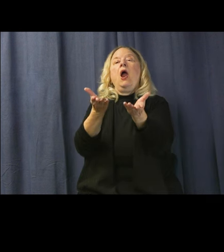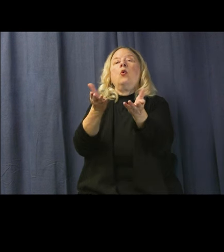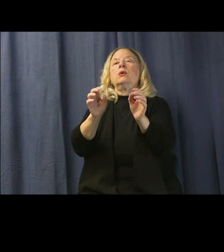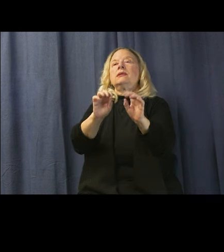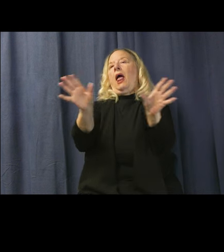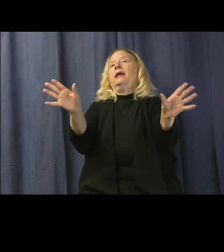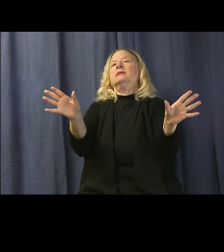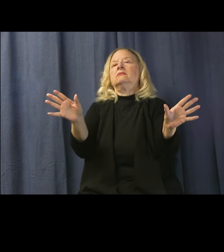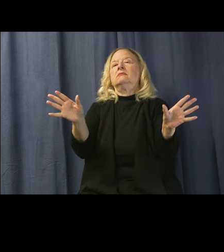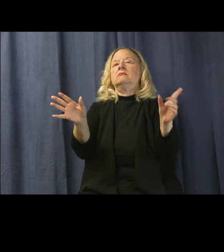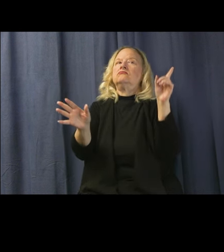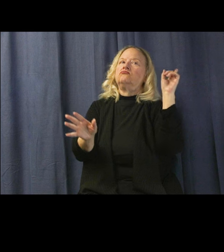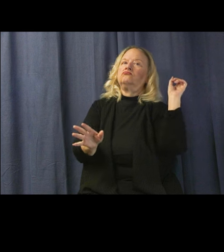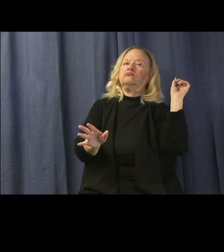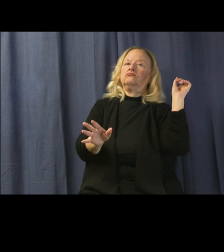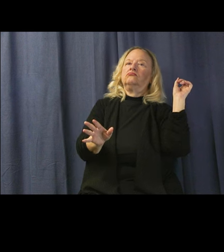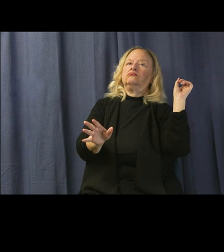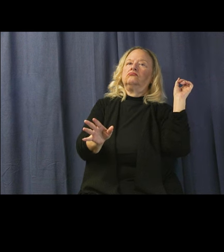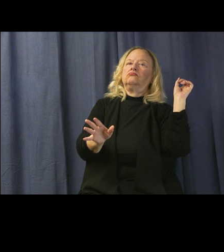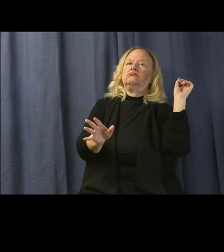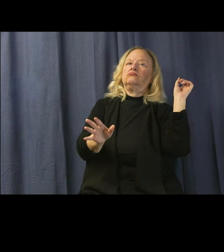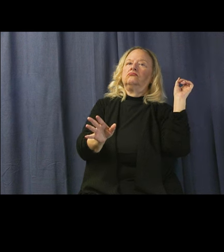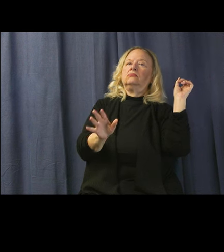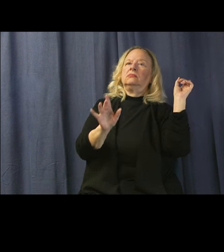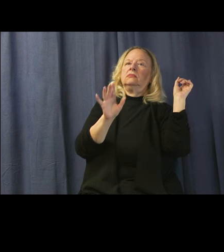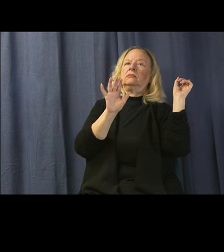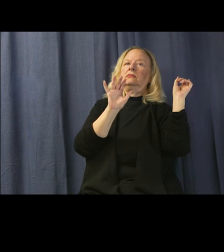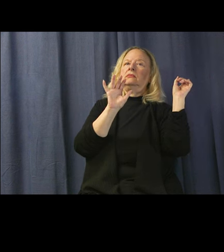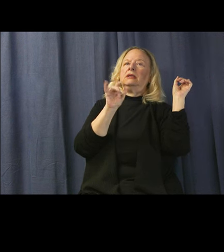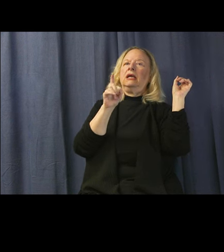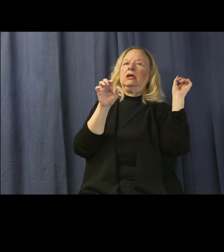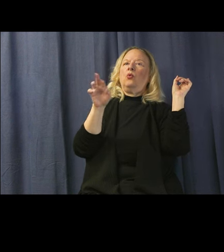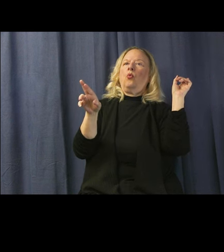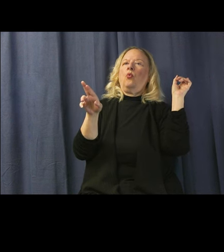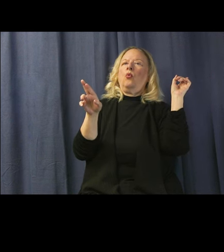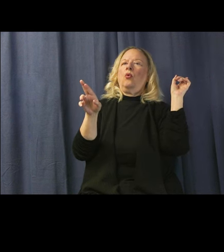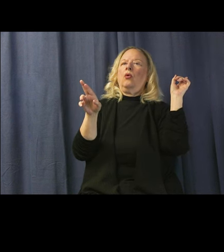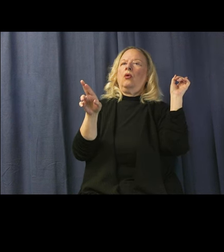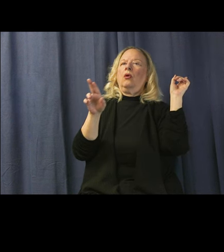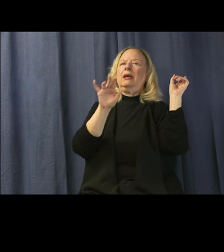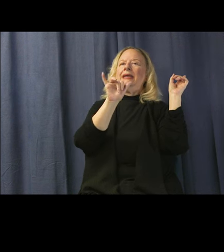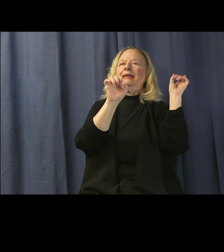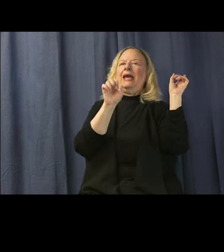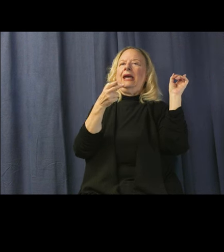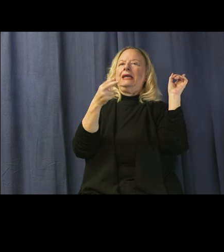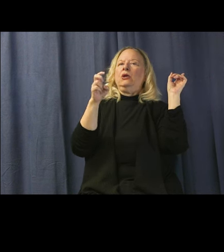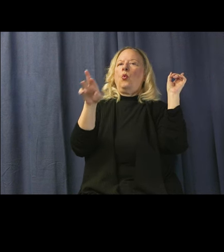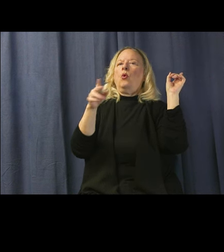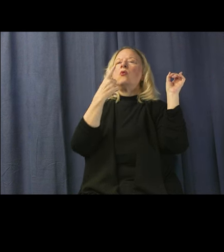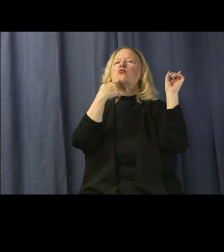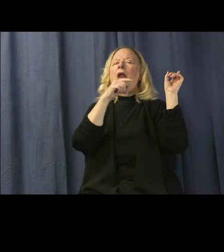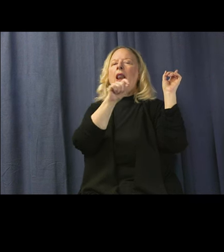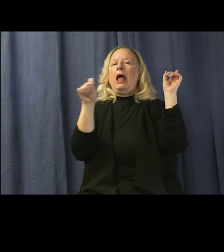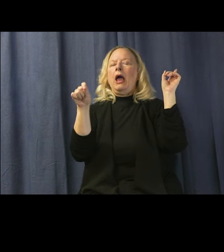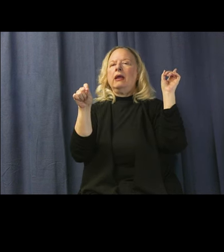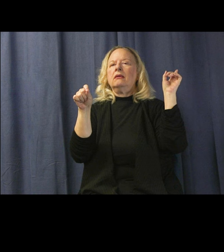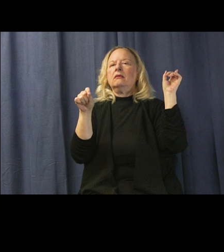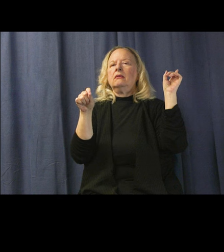right along here, and you see Yehi Or, Yehi Or, be light exist, and